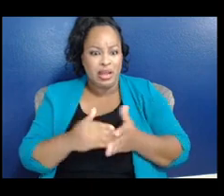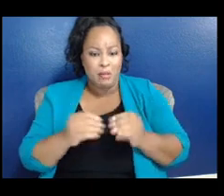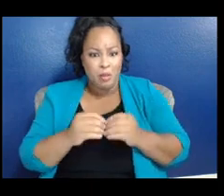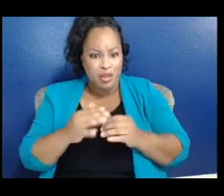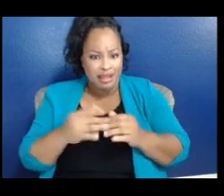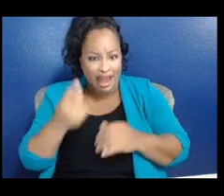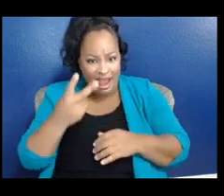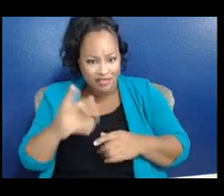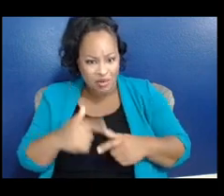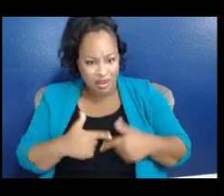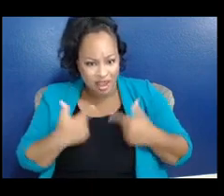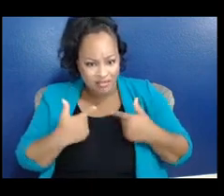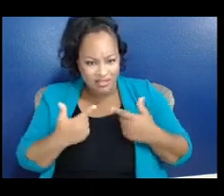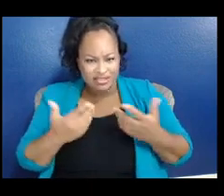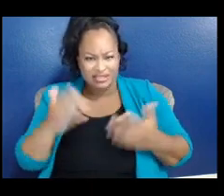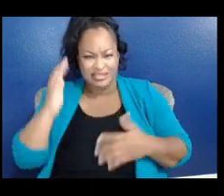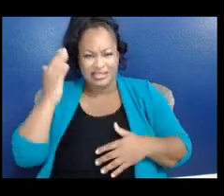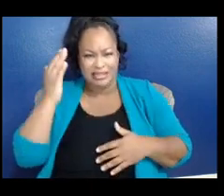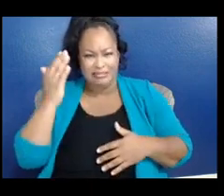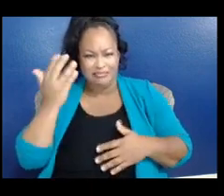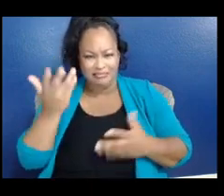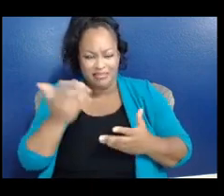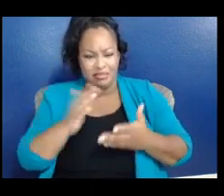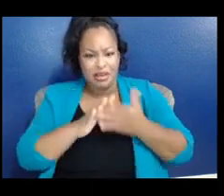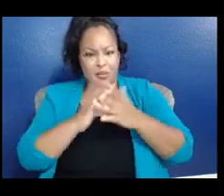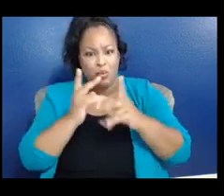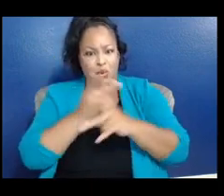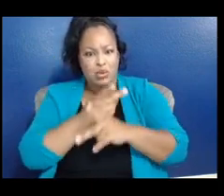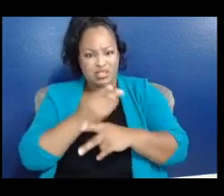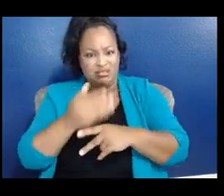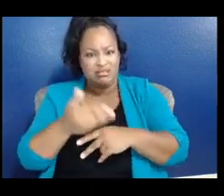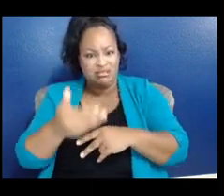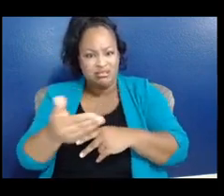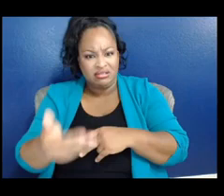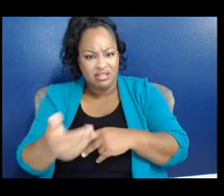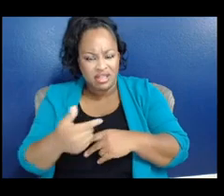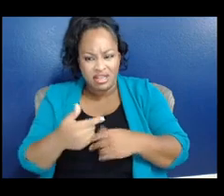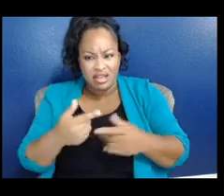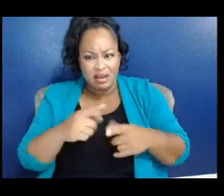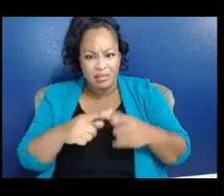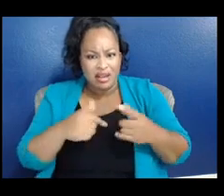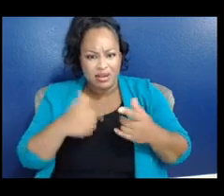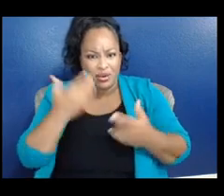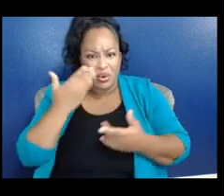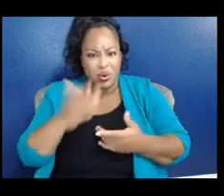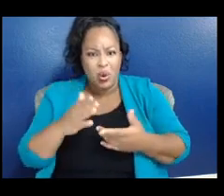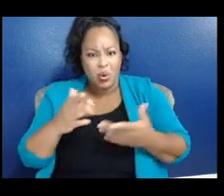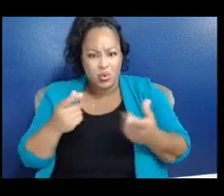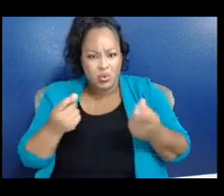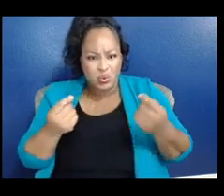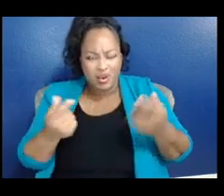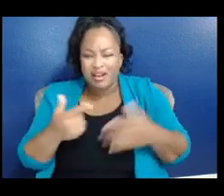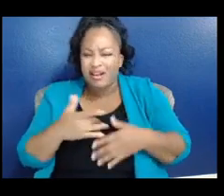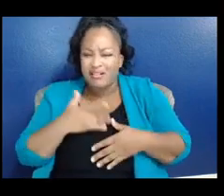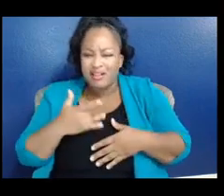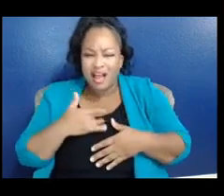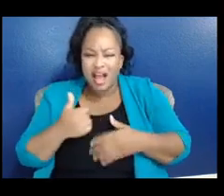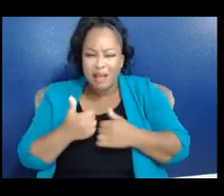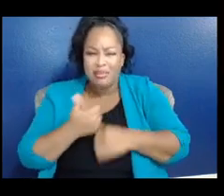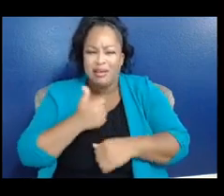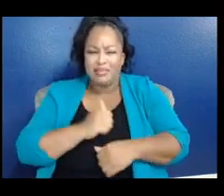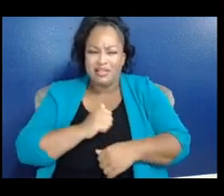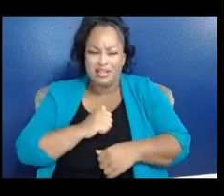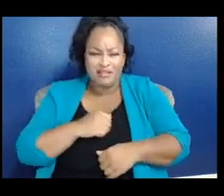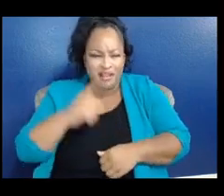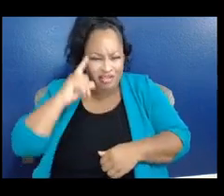seems like it's progressively getting worse, and you don't really know where you kind of stand of like what you can do. I kind of blamed myself. I thought maybe I'm not, you